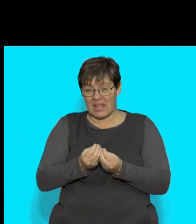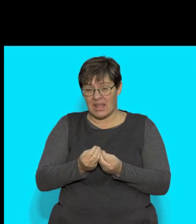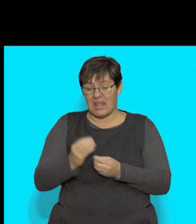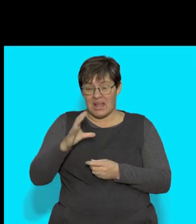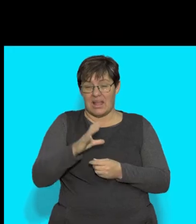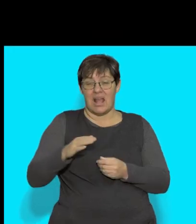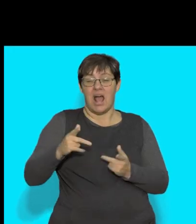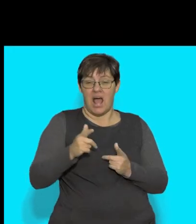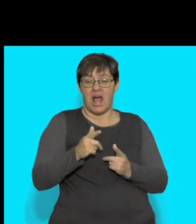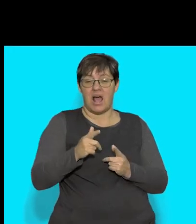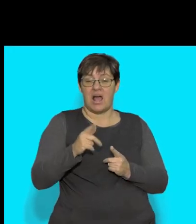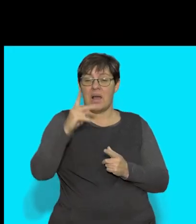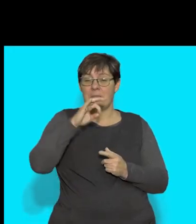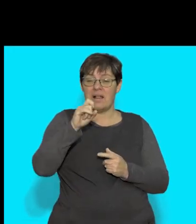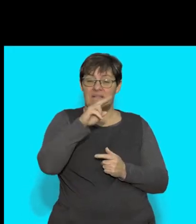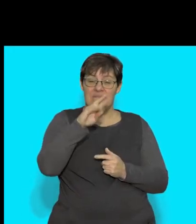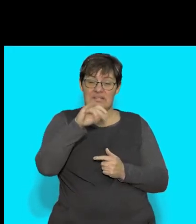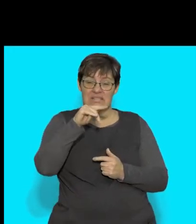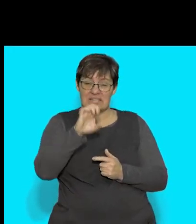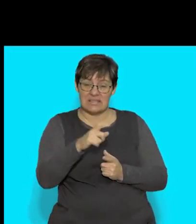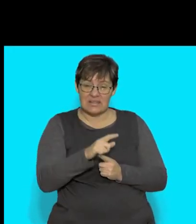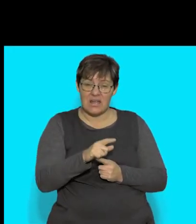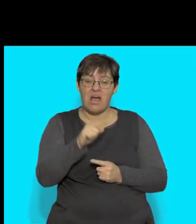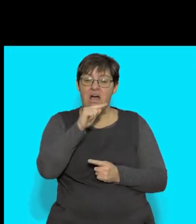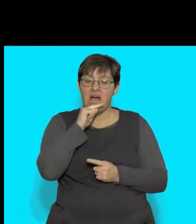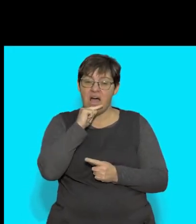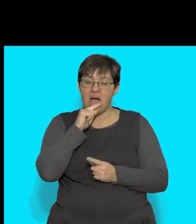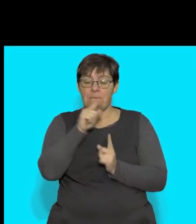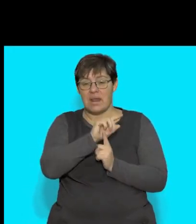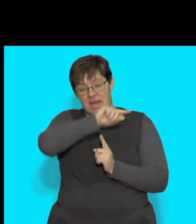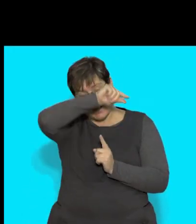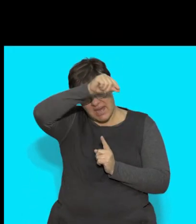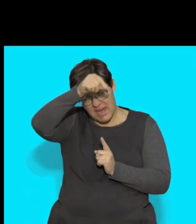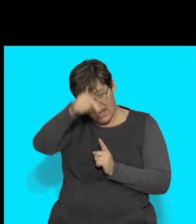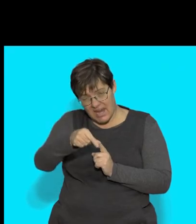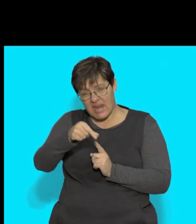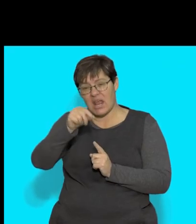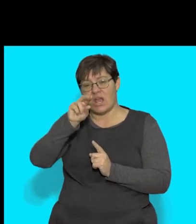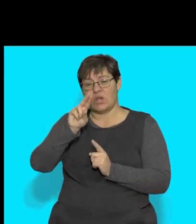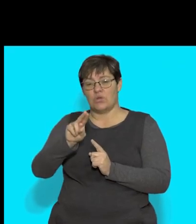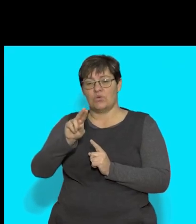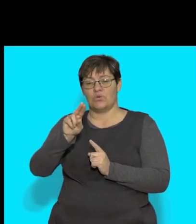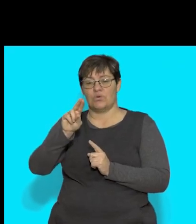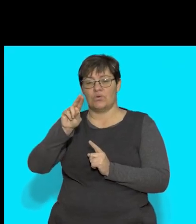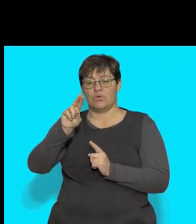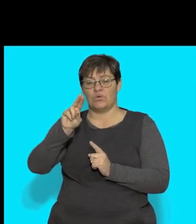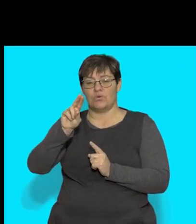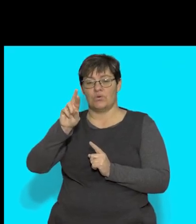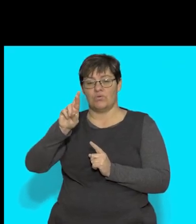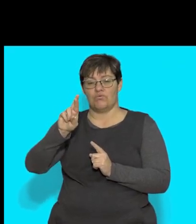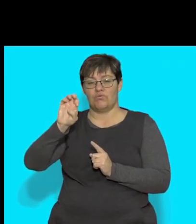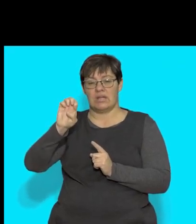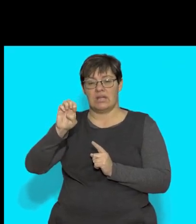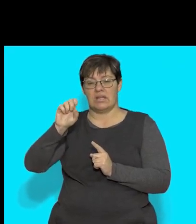the pelvis. And that pelvis, right, leads into the ureter. Where does the ureter go?